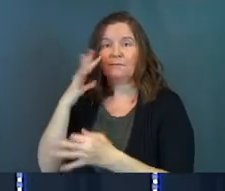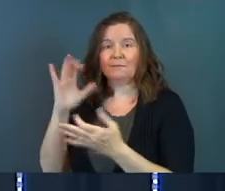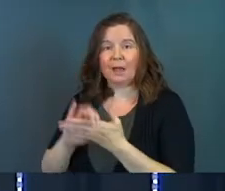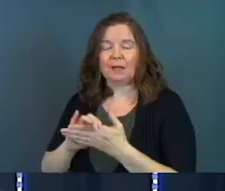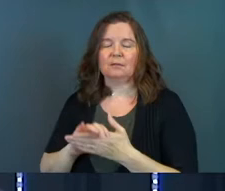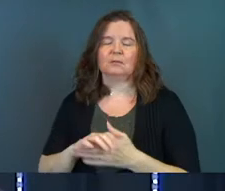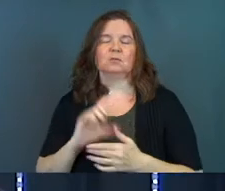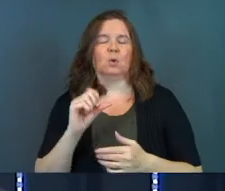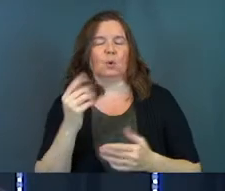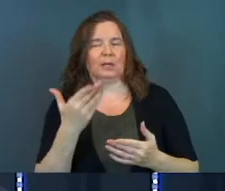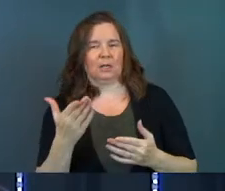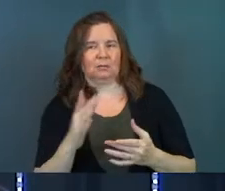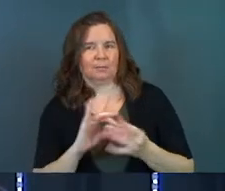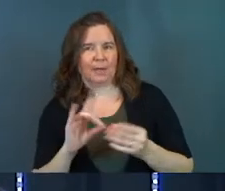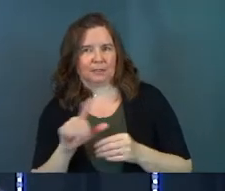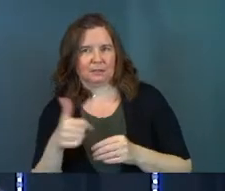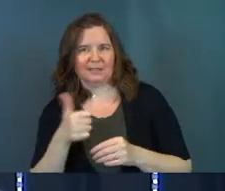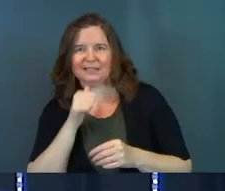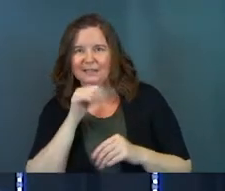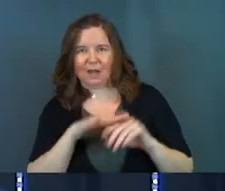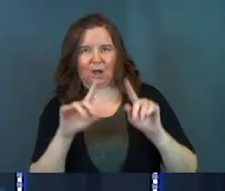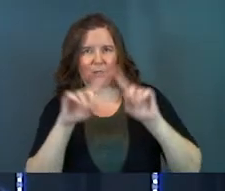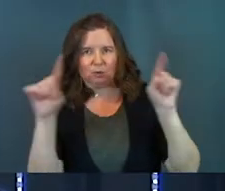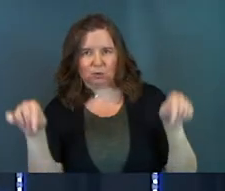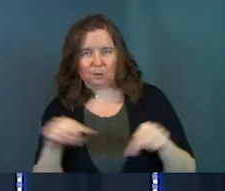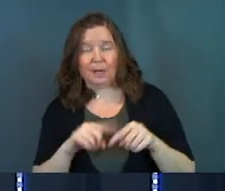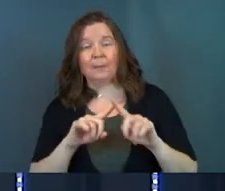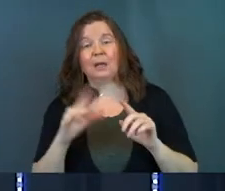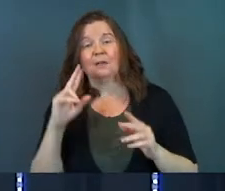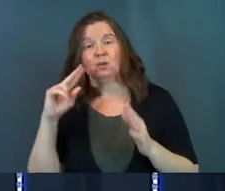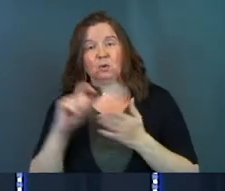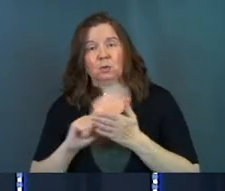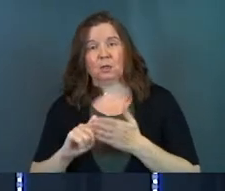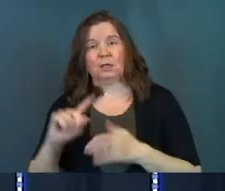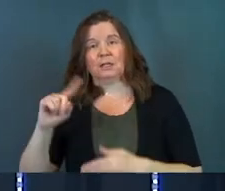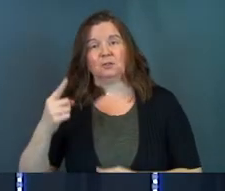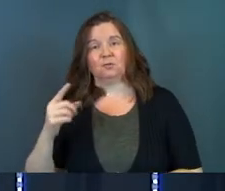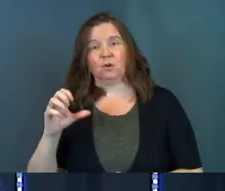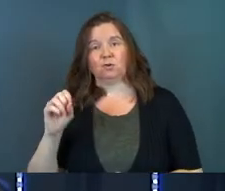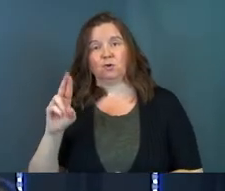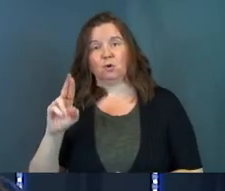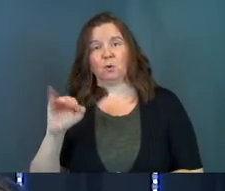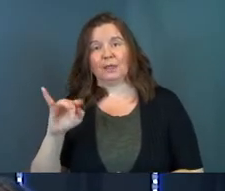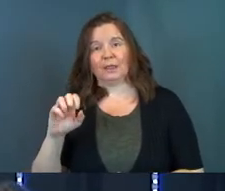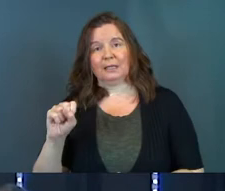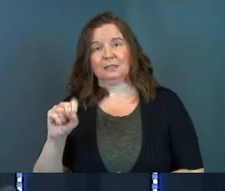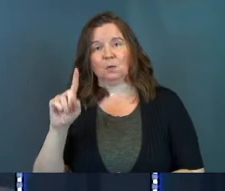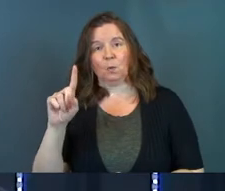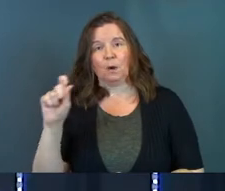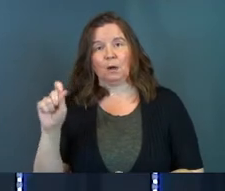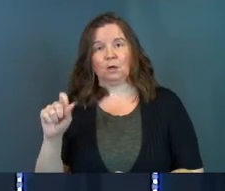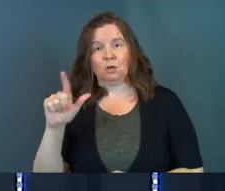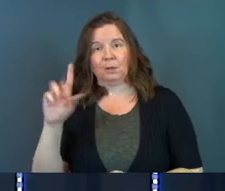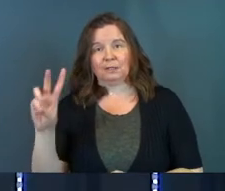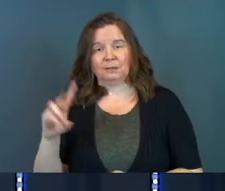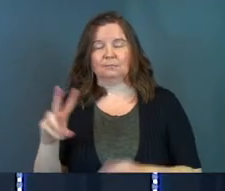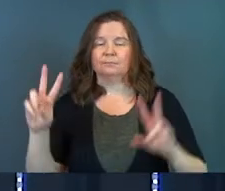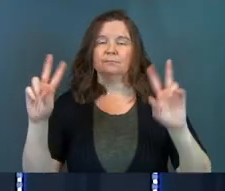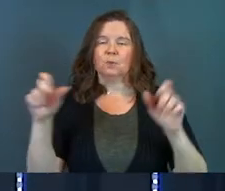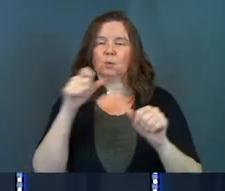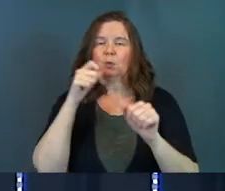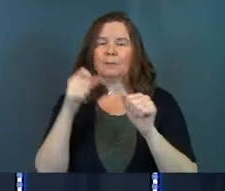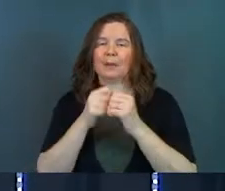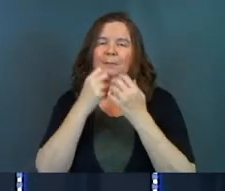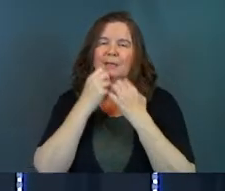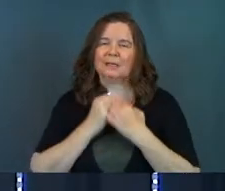a companion passage for you. It's not on your screens, but if you're taking notes, it's 1 Corinthians 1:26. He says, remember, dear brothers and sisters,